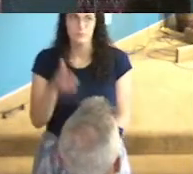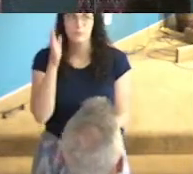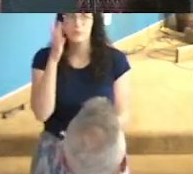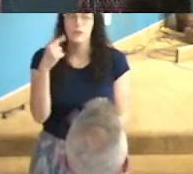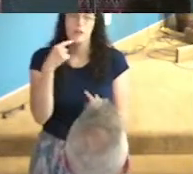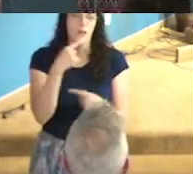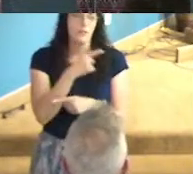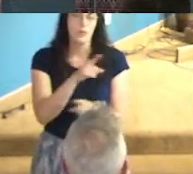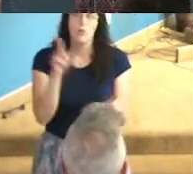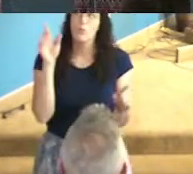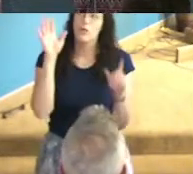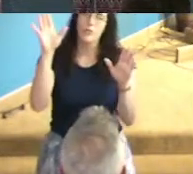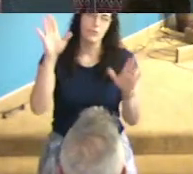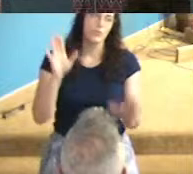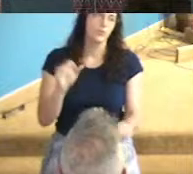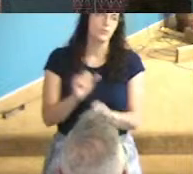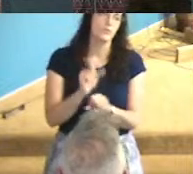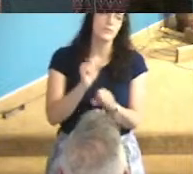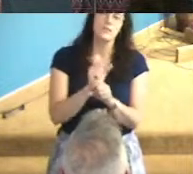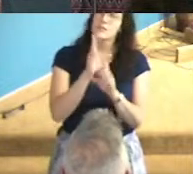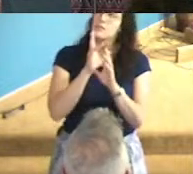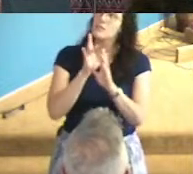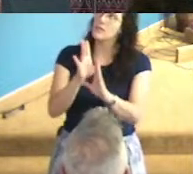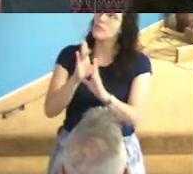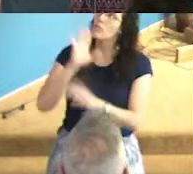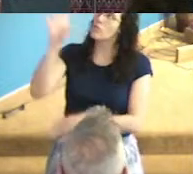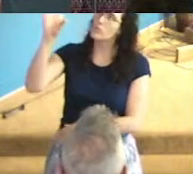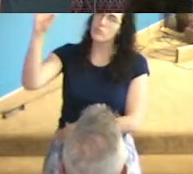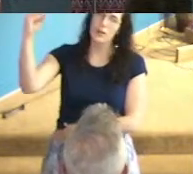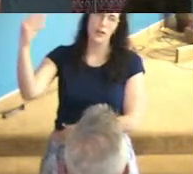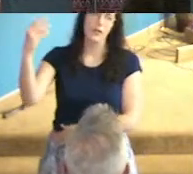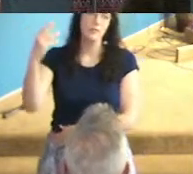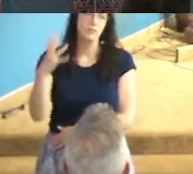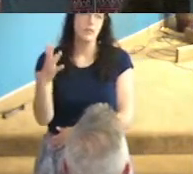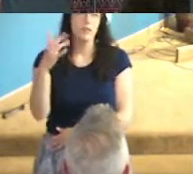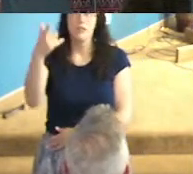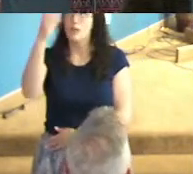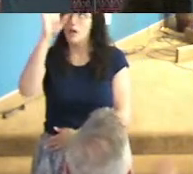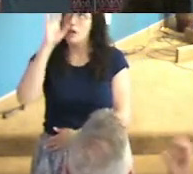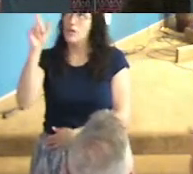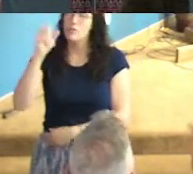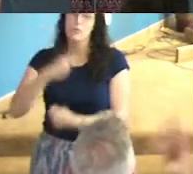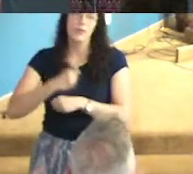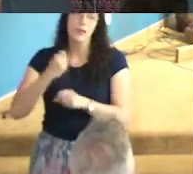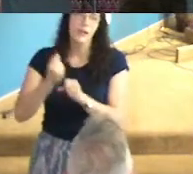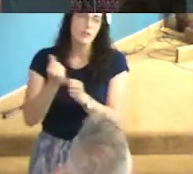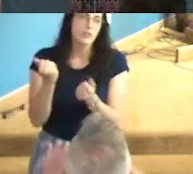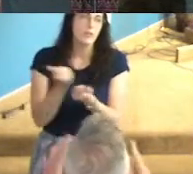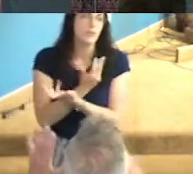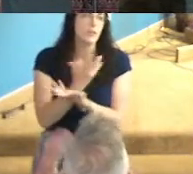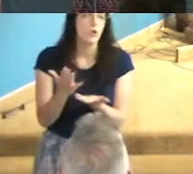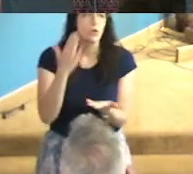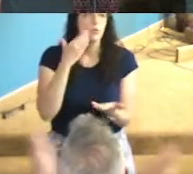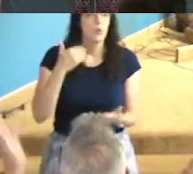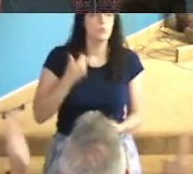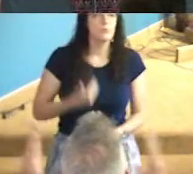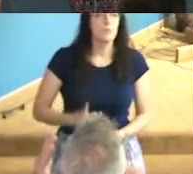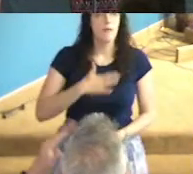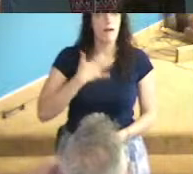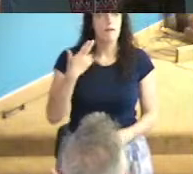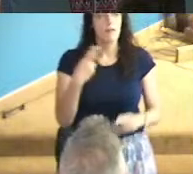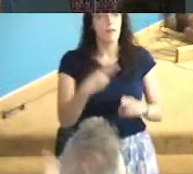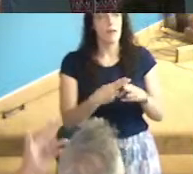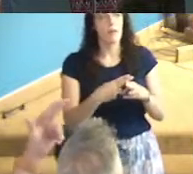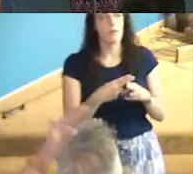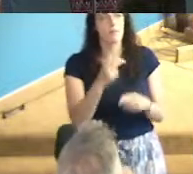I will tell of your wonders, sing of your grace. The God of creation knows